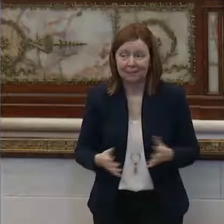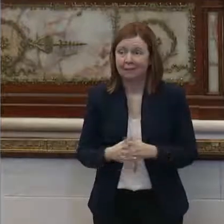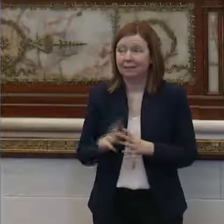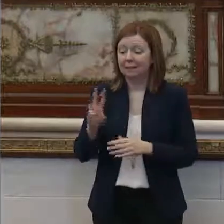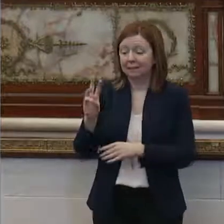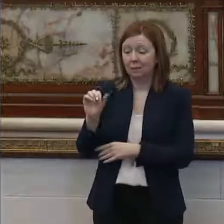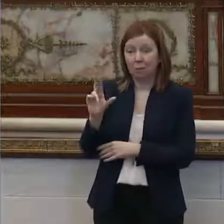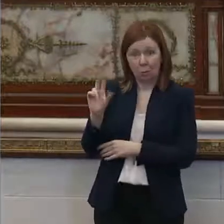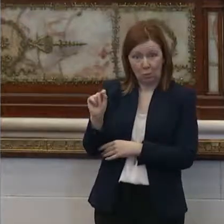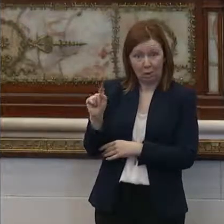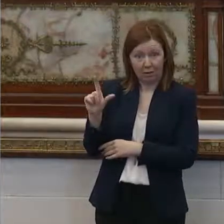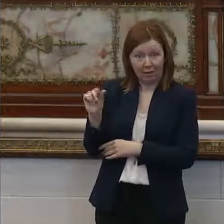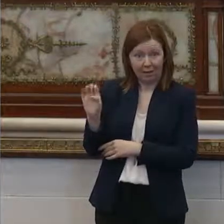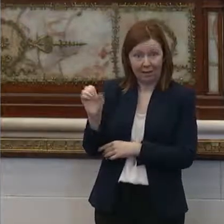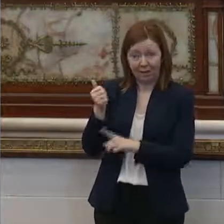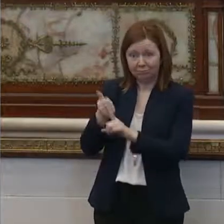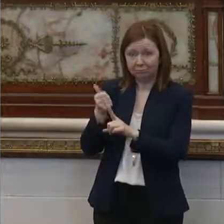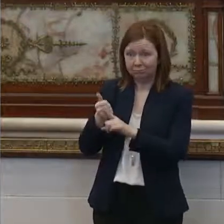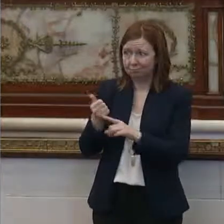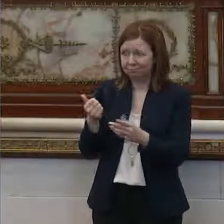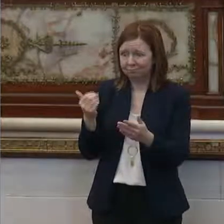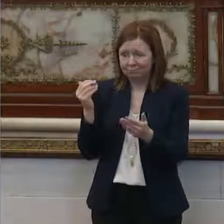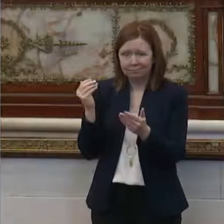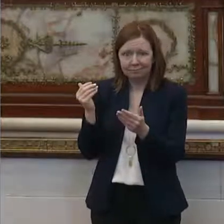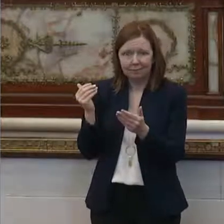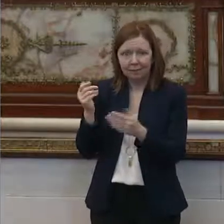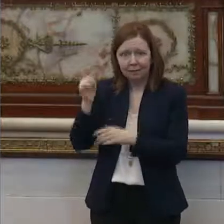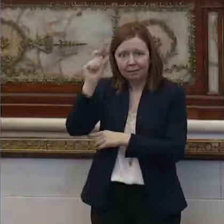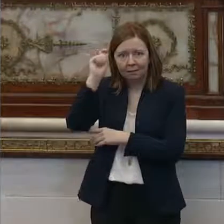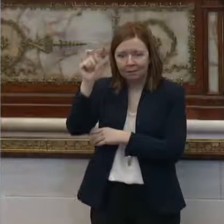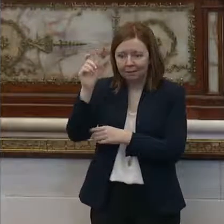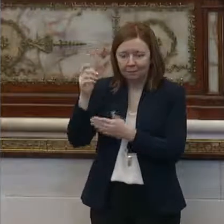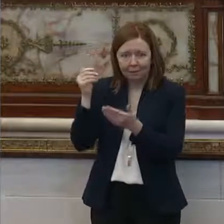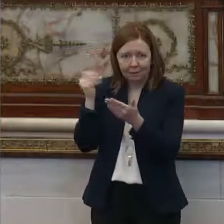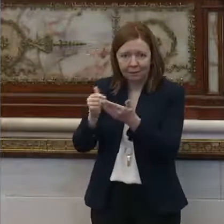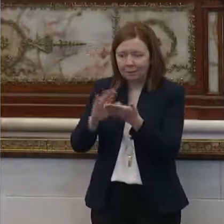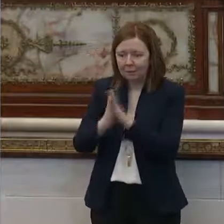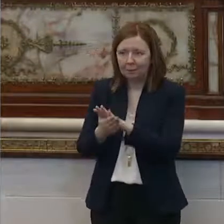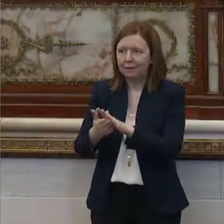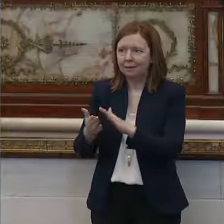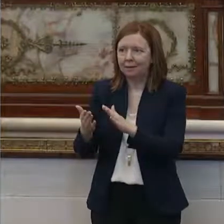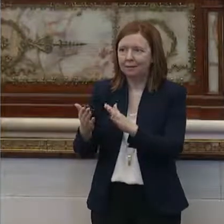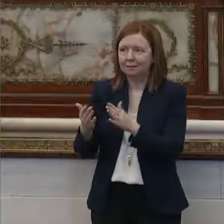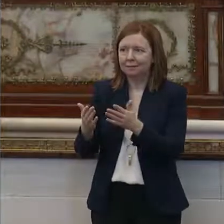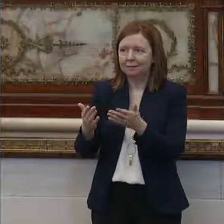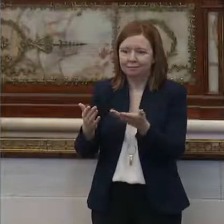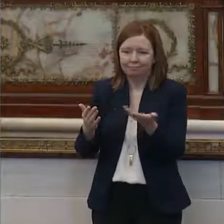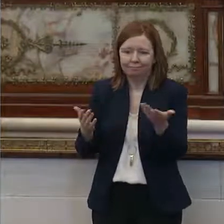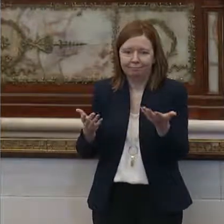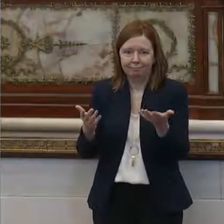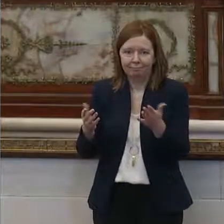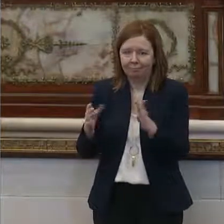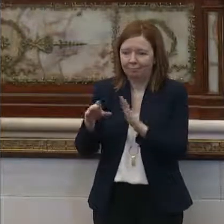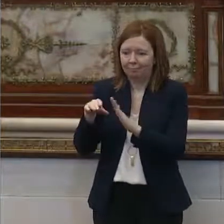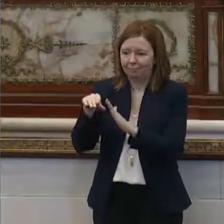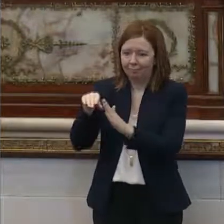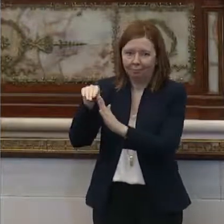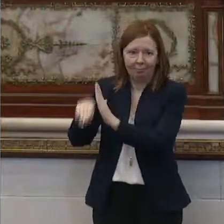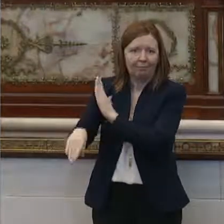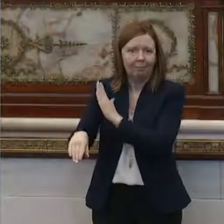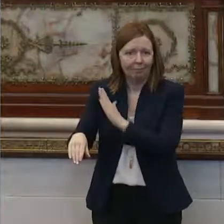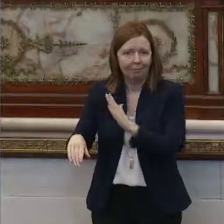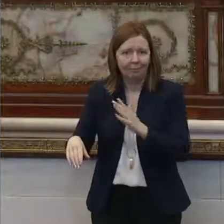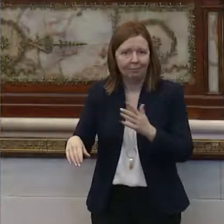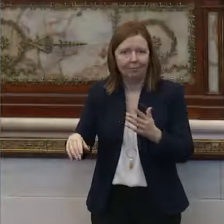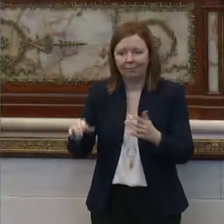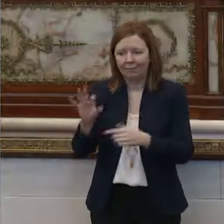Walnut Lane was on the verge of becoming a nine-hole golf course as opposed to a